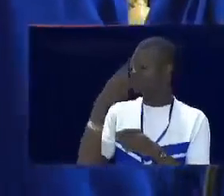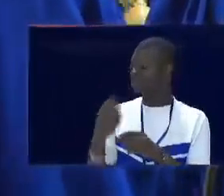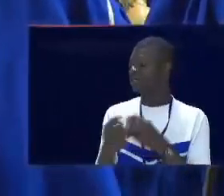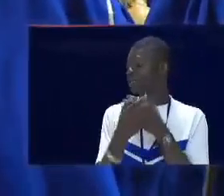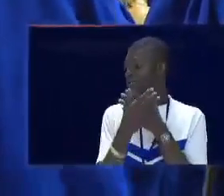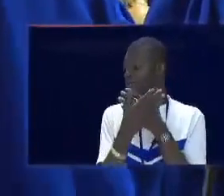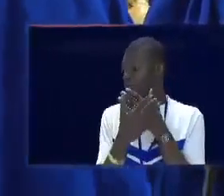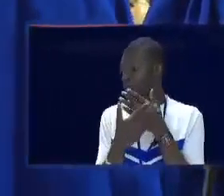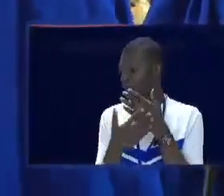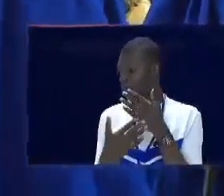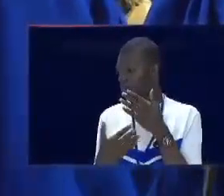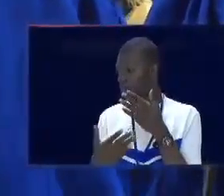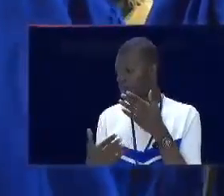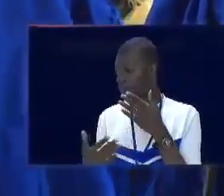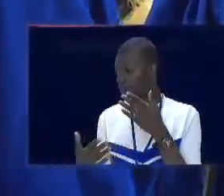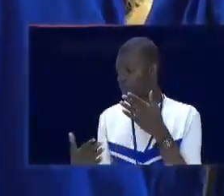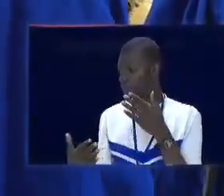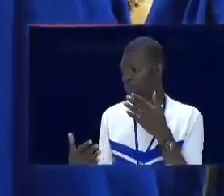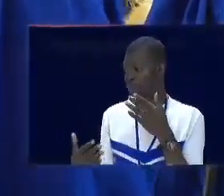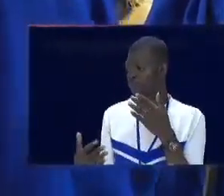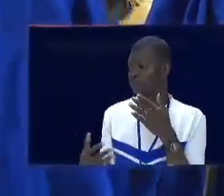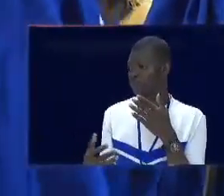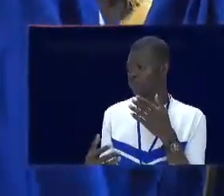in the